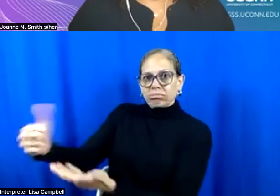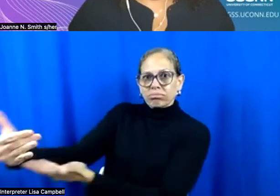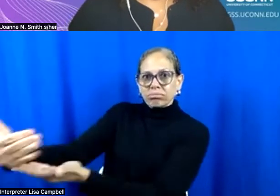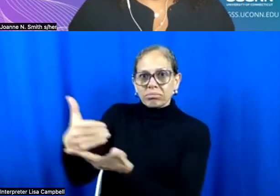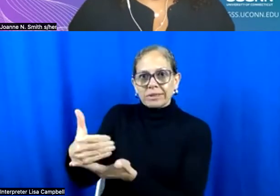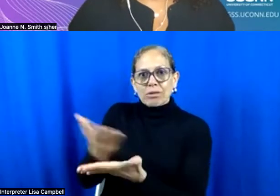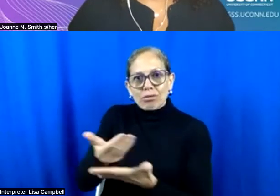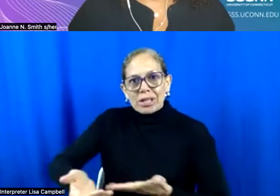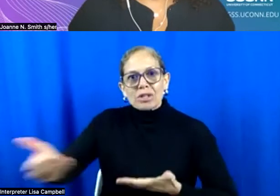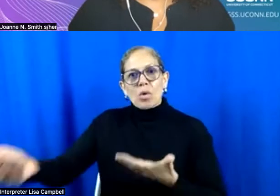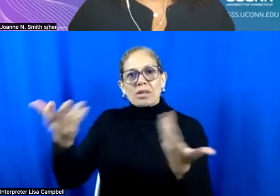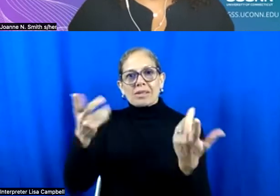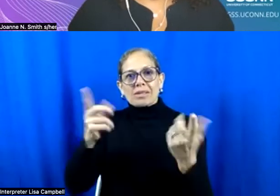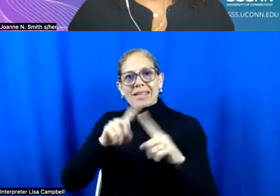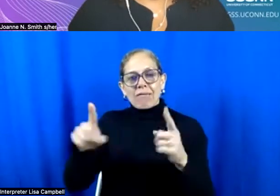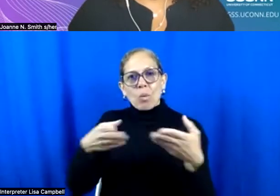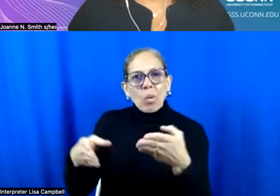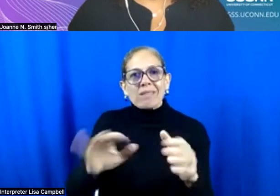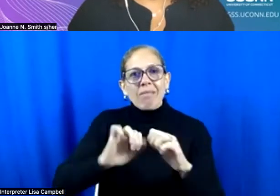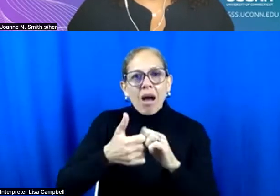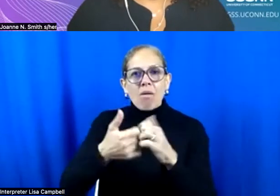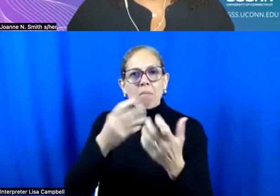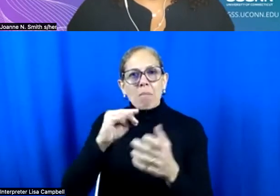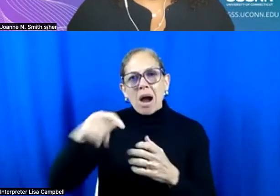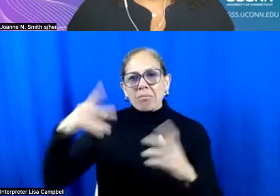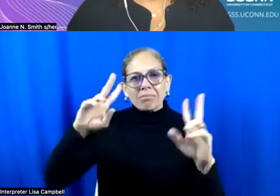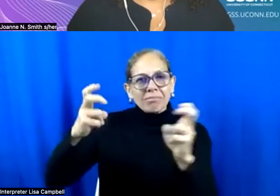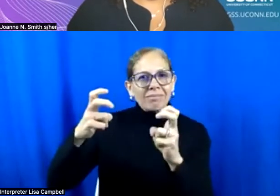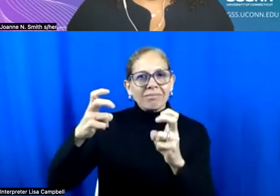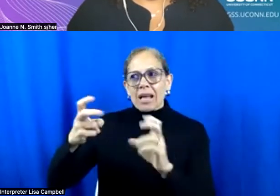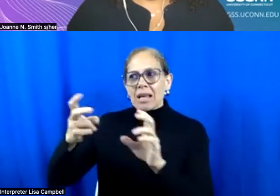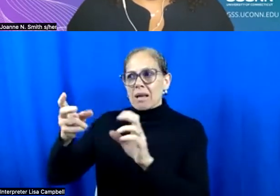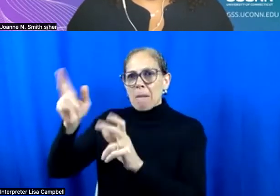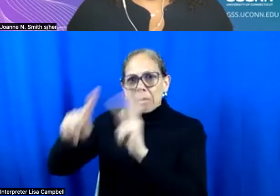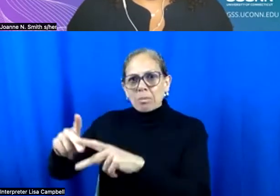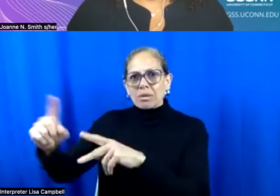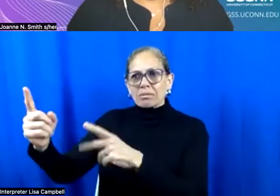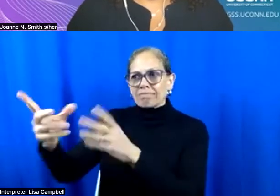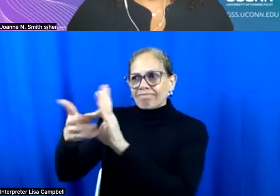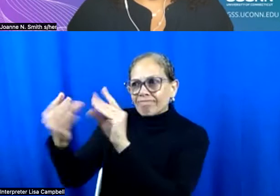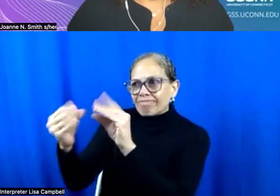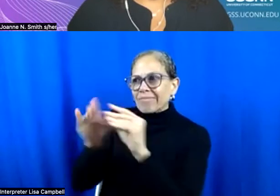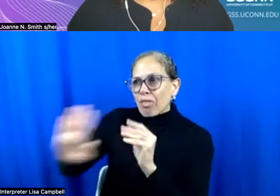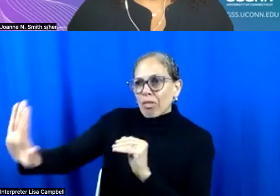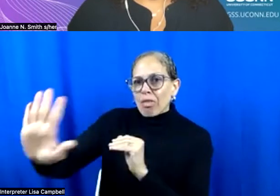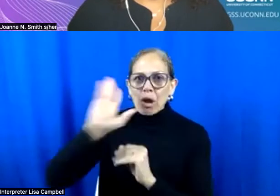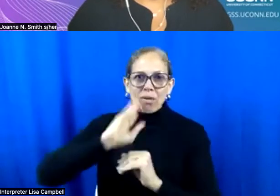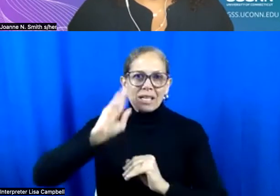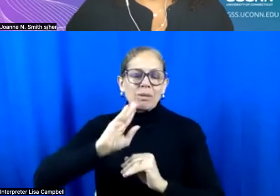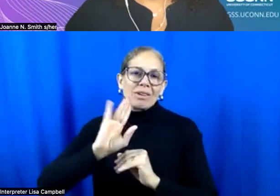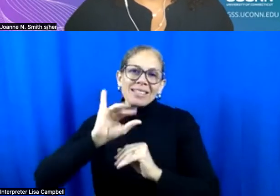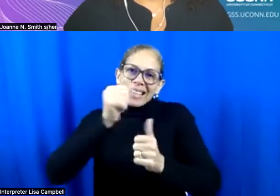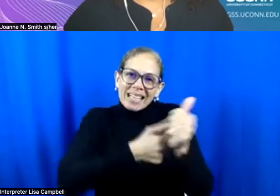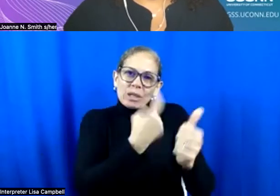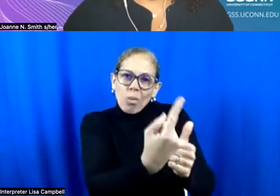resources, provide roadmaps, all these different roadmaps, each testimony, each chapter is a roadmap from which people